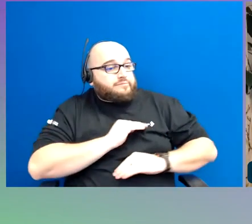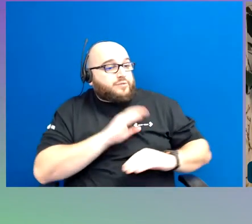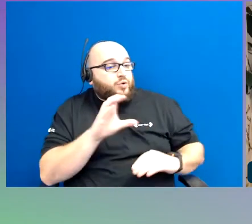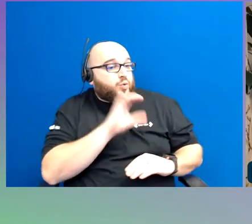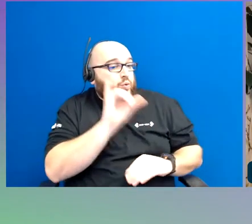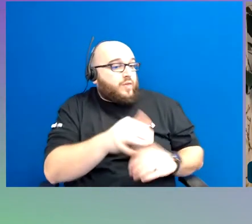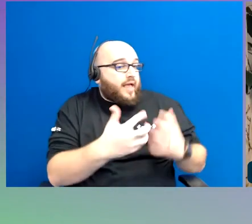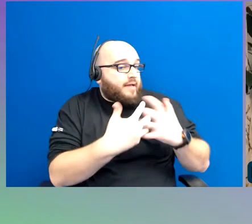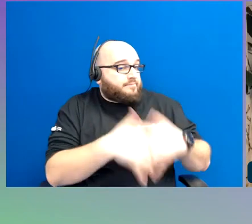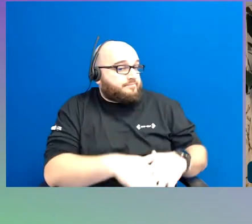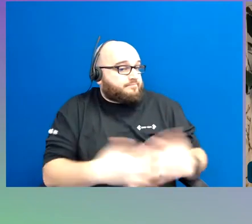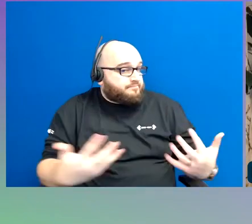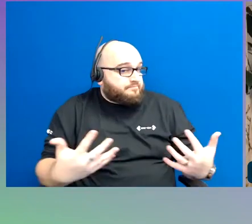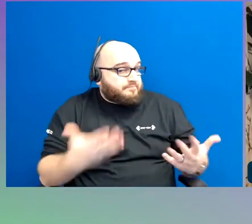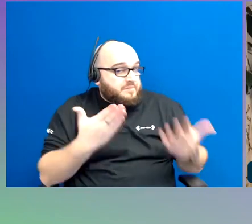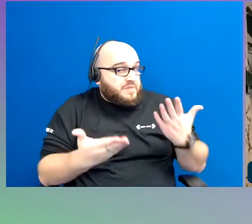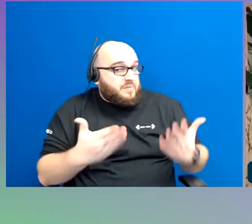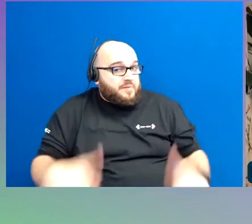Got it.